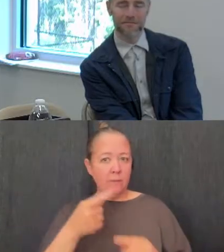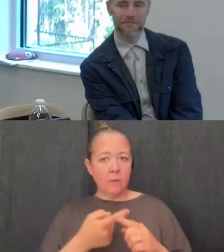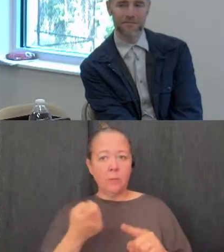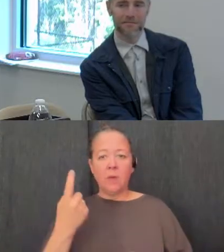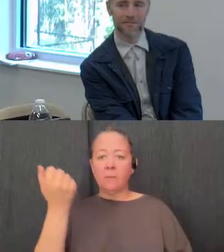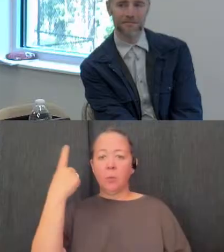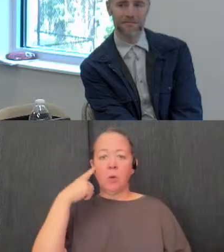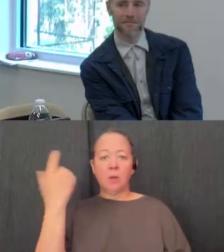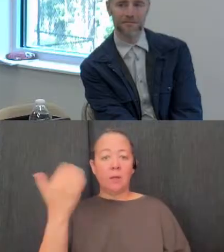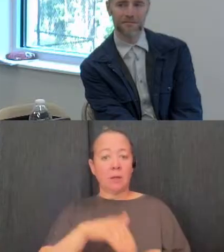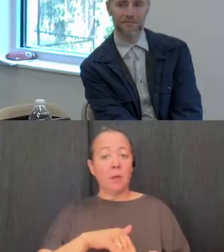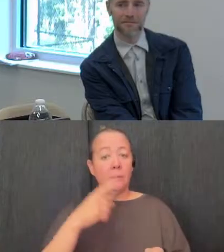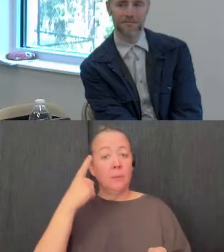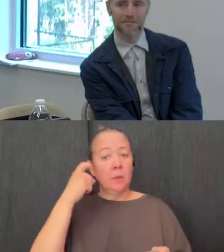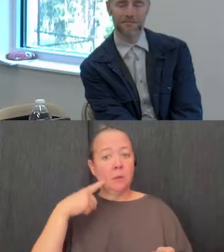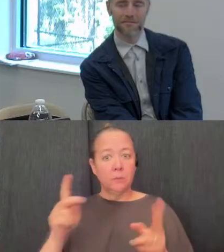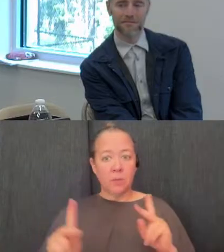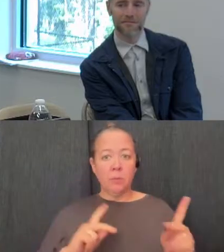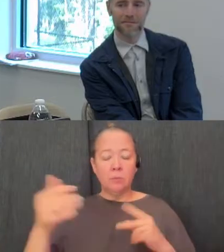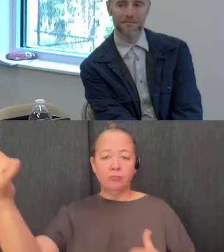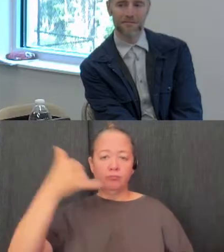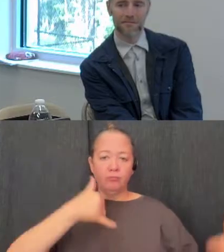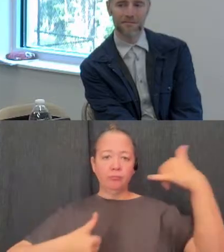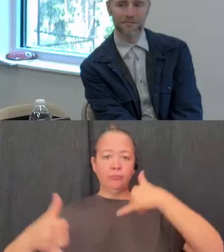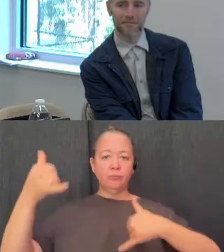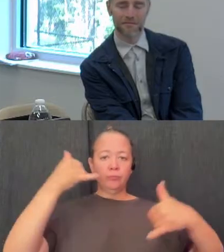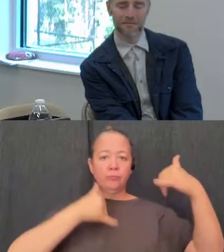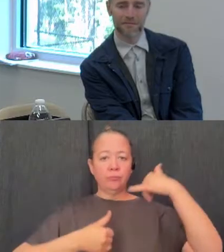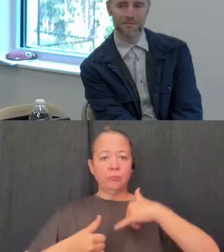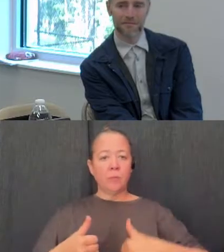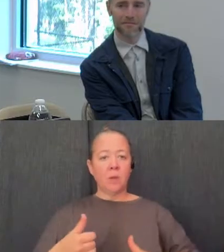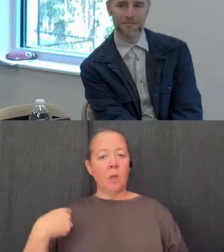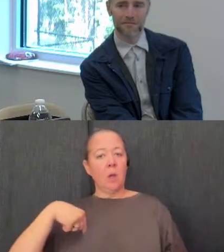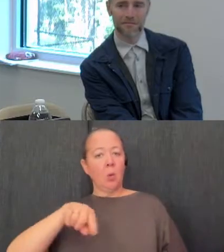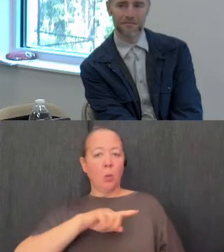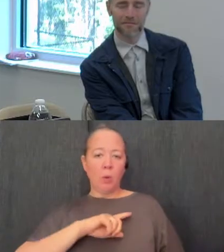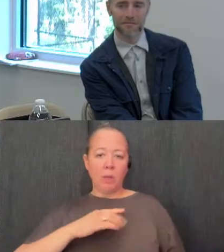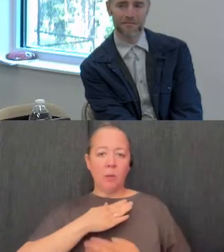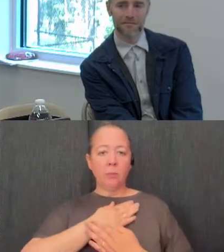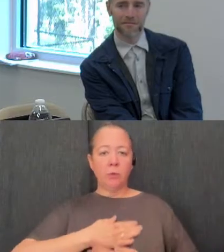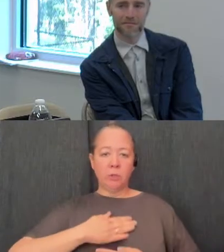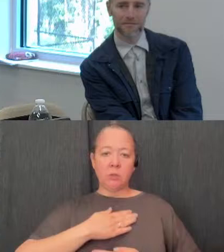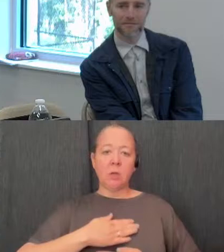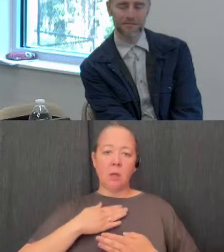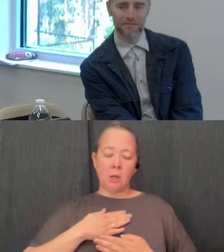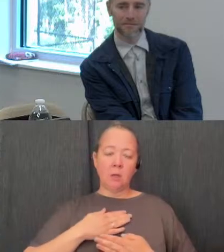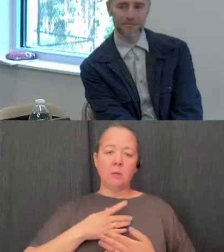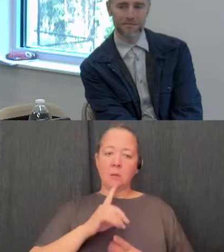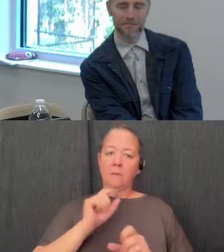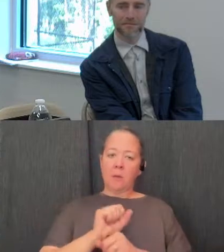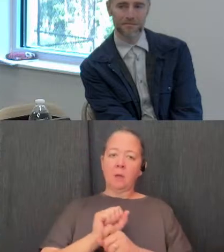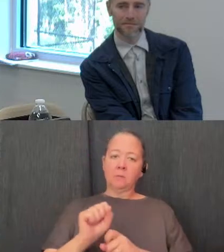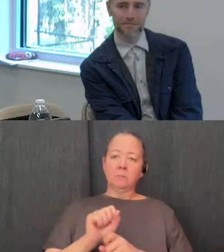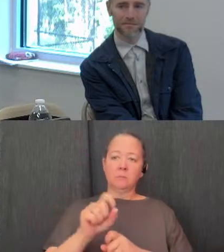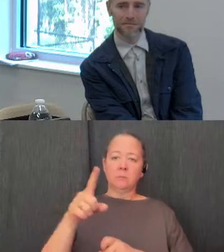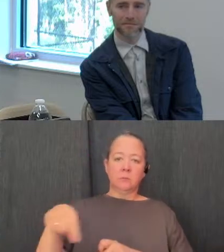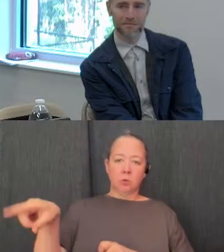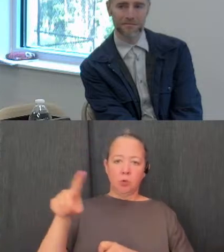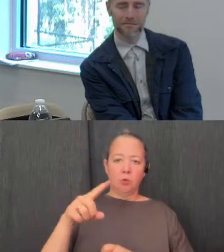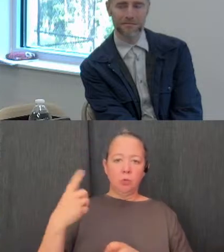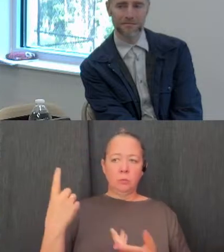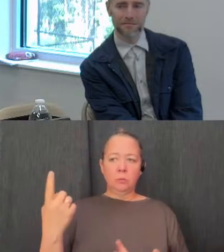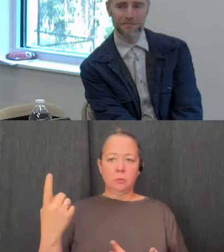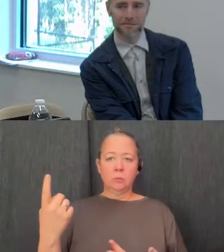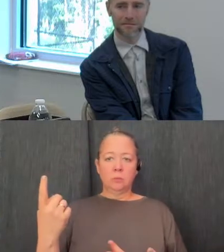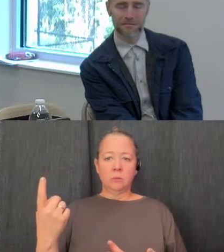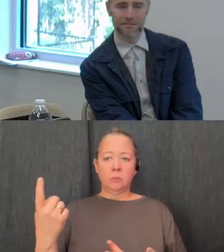phone calls, okay, is that we appreciate the fact and that you all are going to come out more